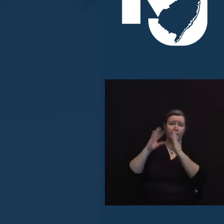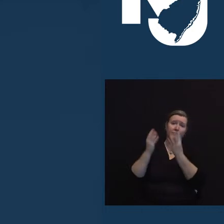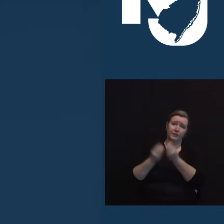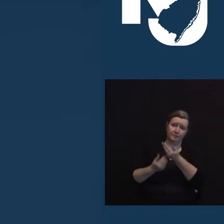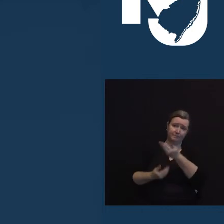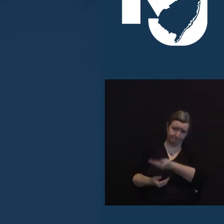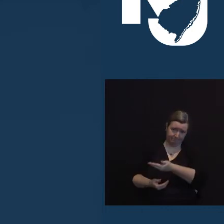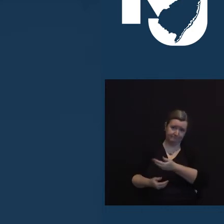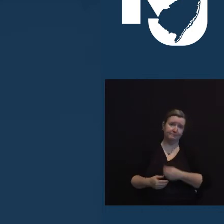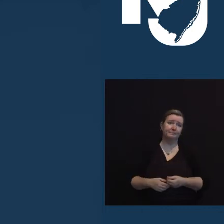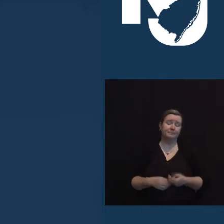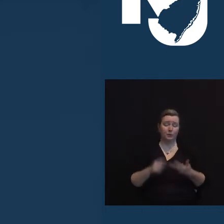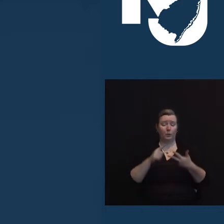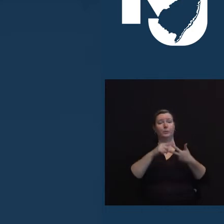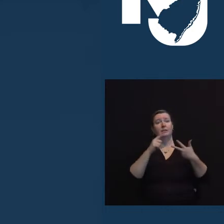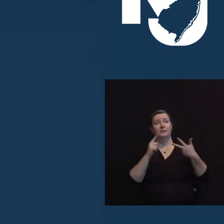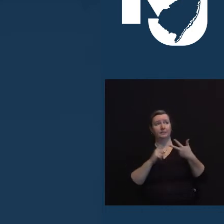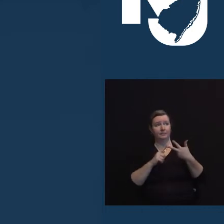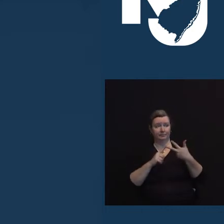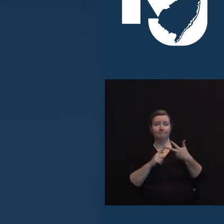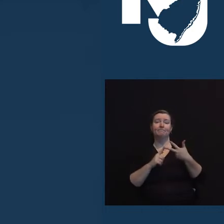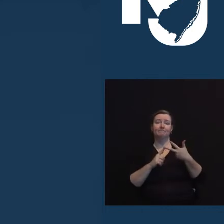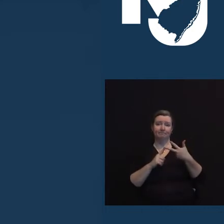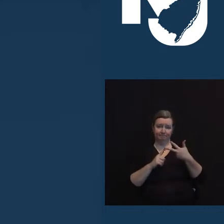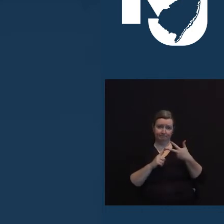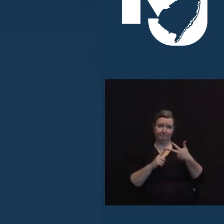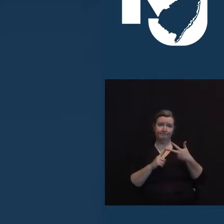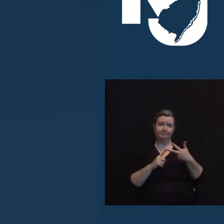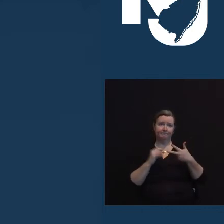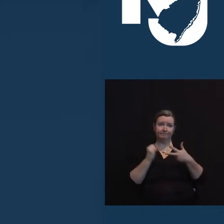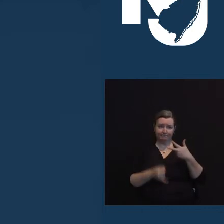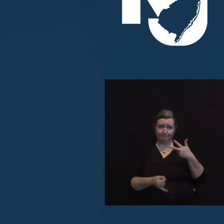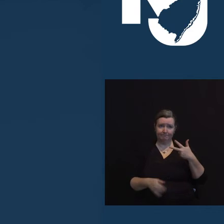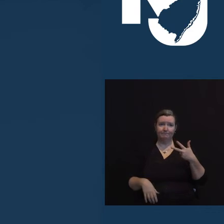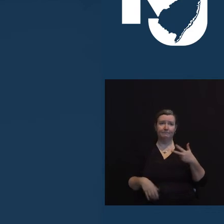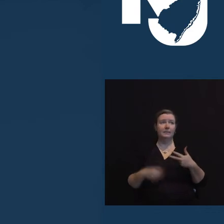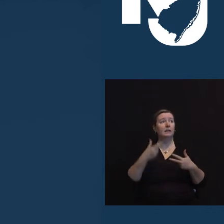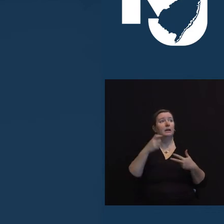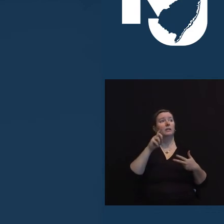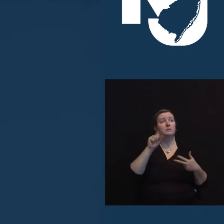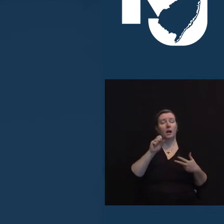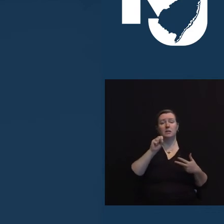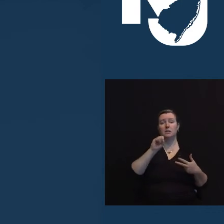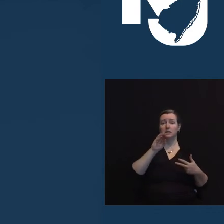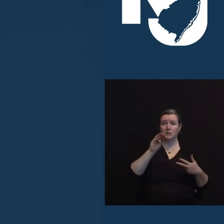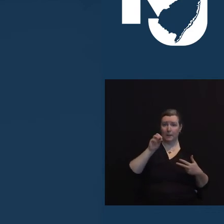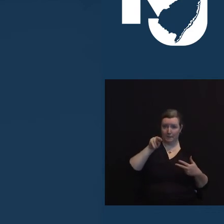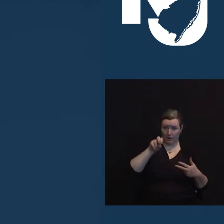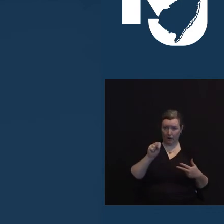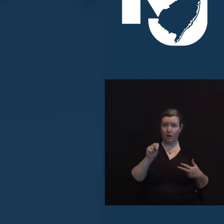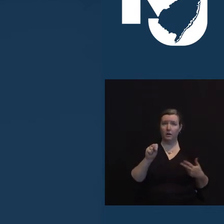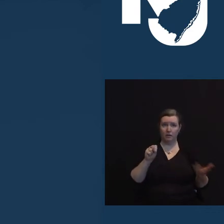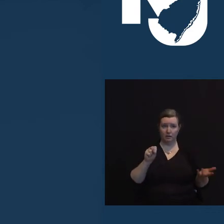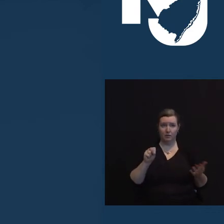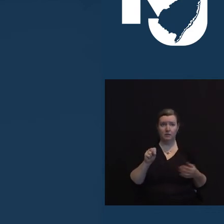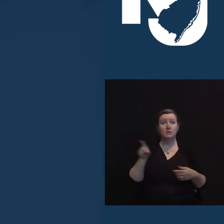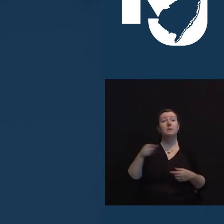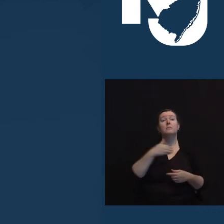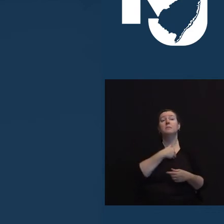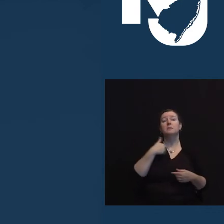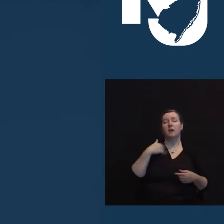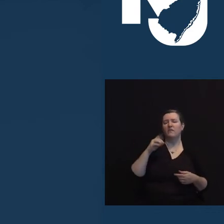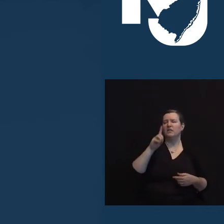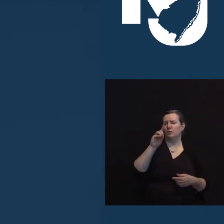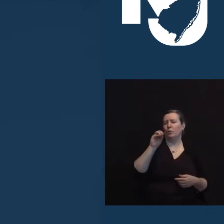And finally today, Judah, we honor one of your own, Glenda Simmons. She was a member of Judy's team at the Department of Health in the Division